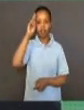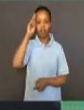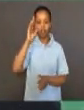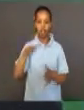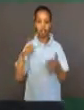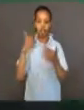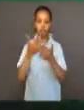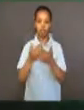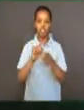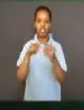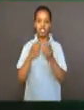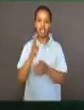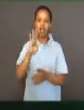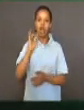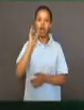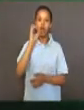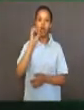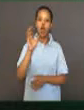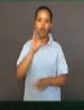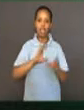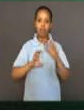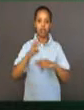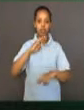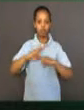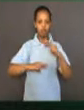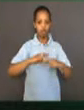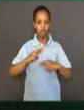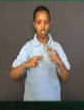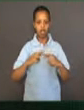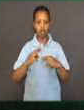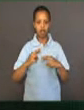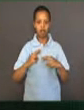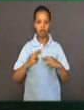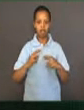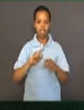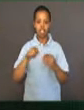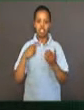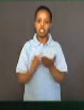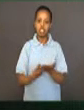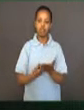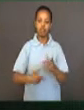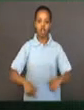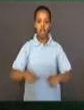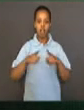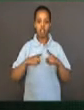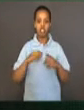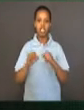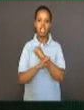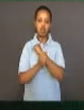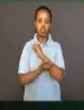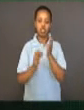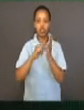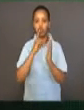suggested about the biochemical reaction that occurred to form life on